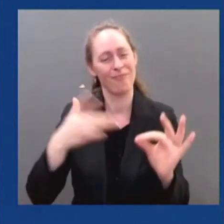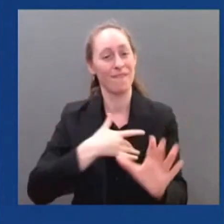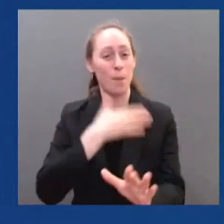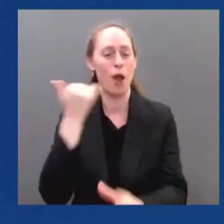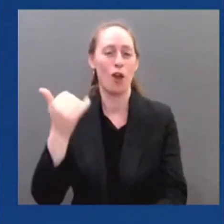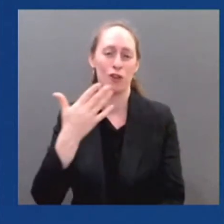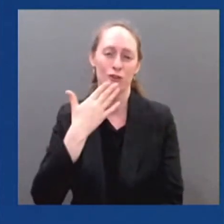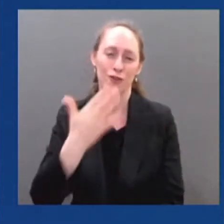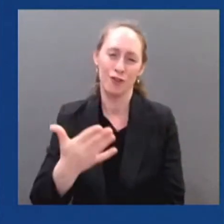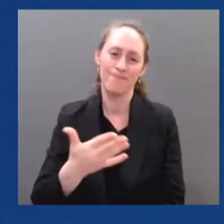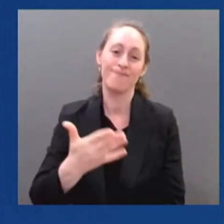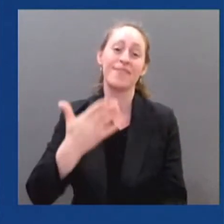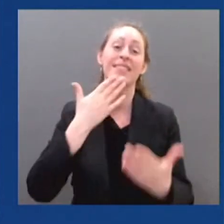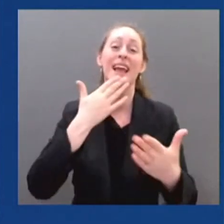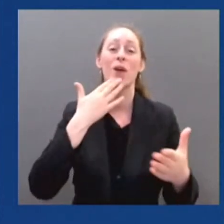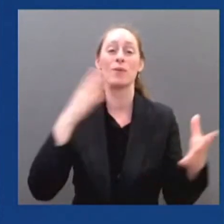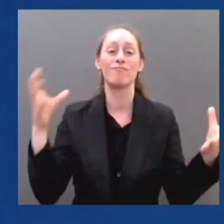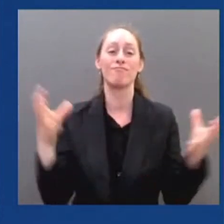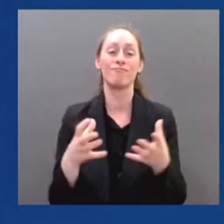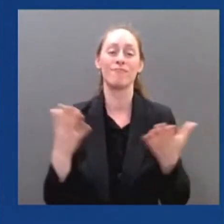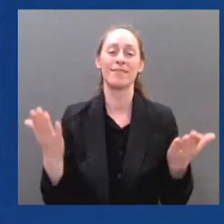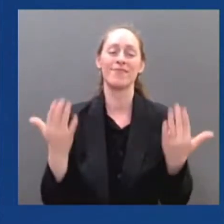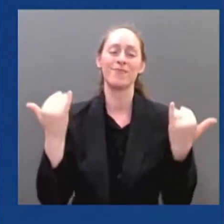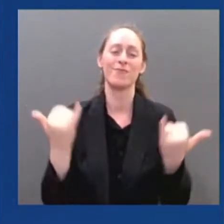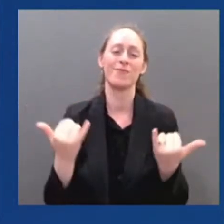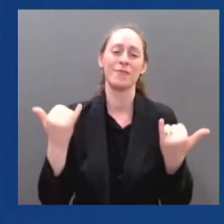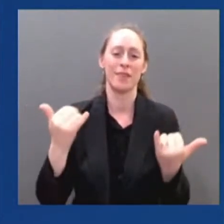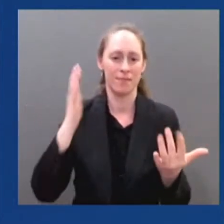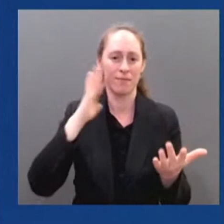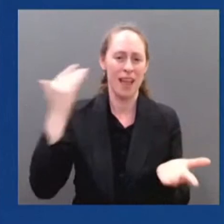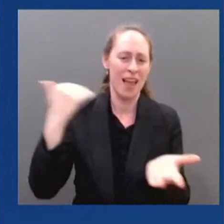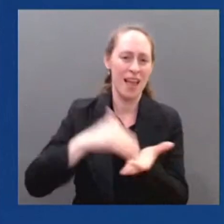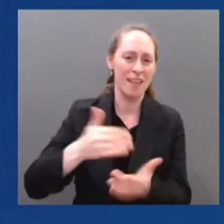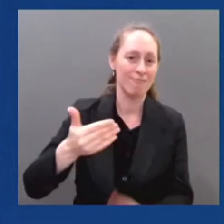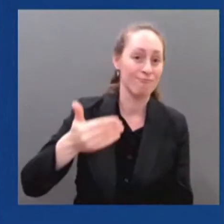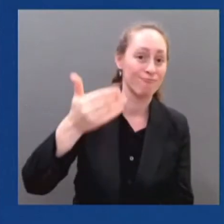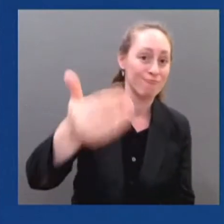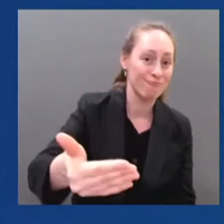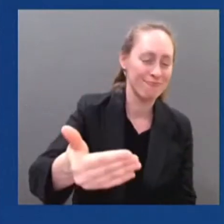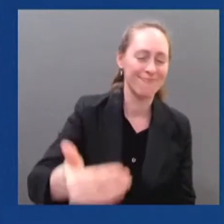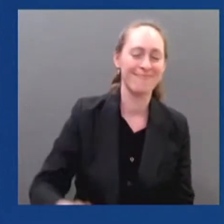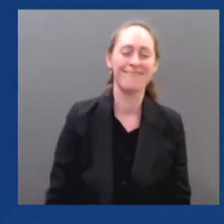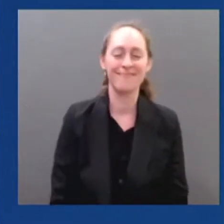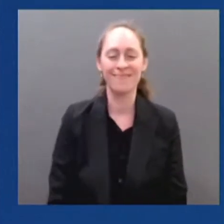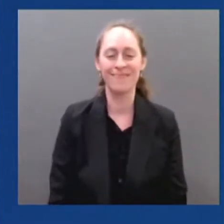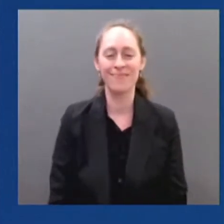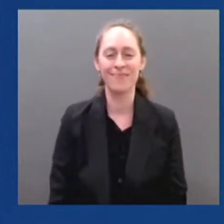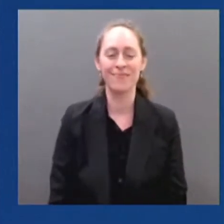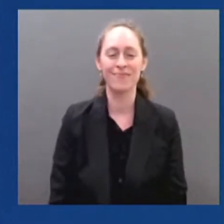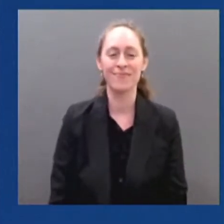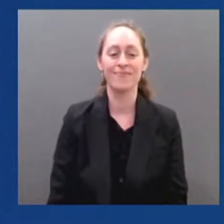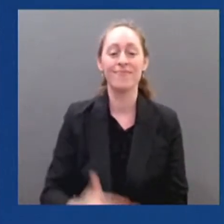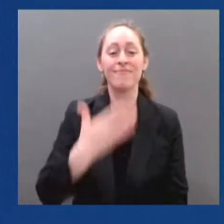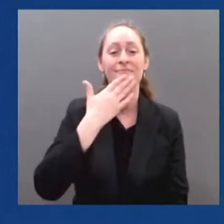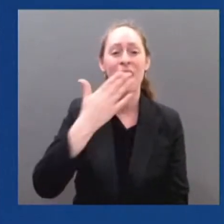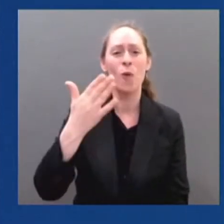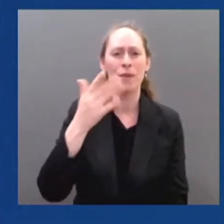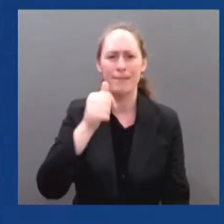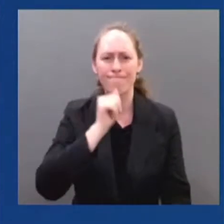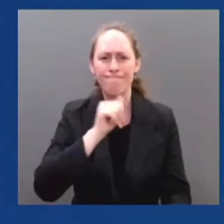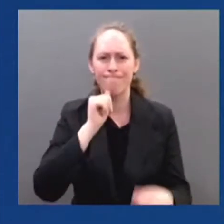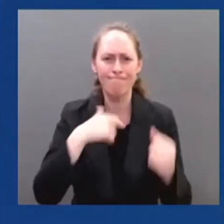you more updates, but really appreciate people taking the time. And thank you for your patience in the beginning when we had some technical issues. And have a great day. Thank you.